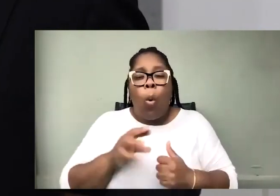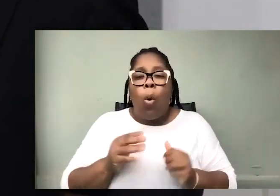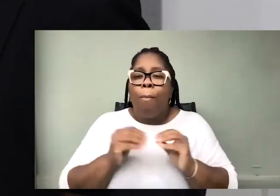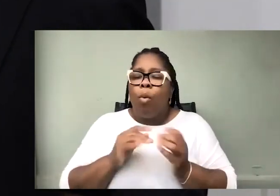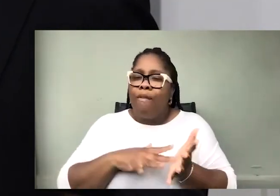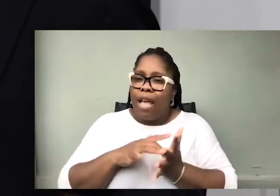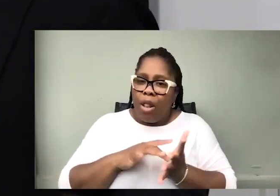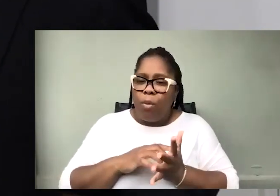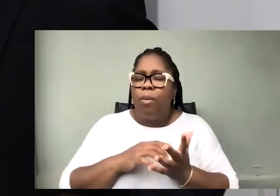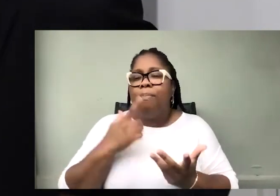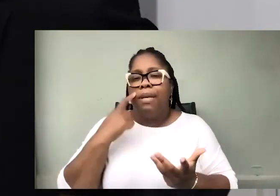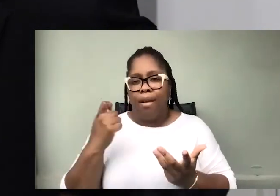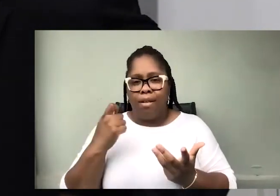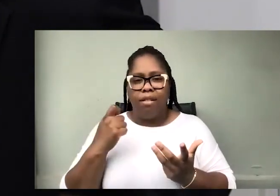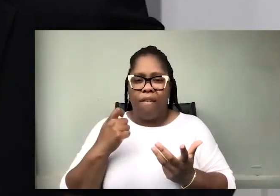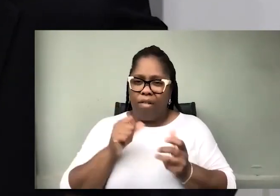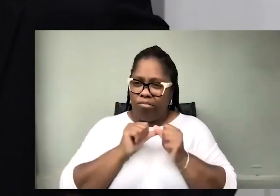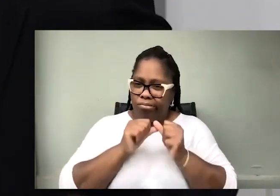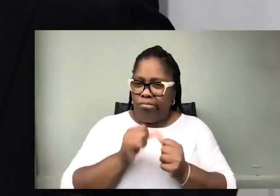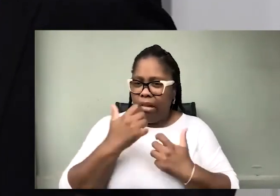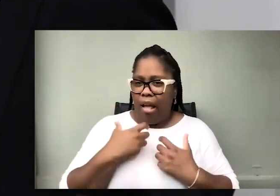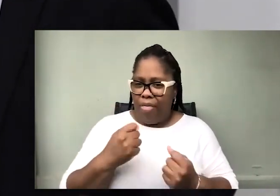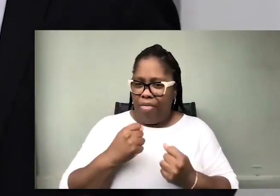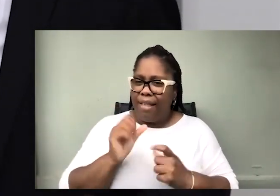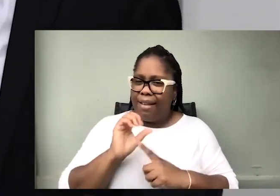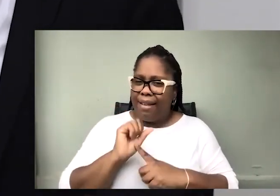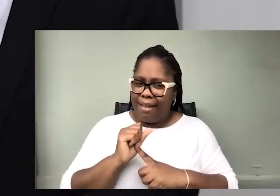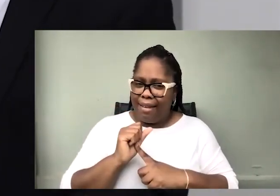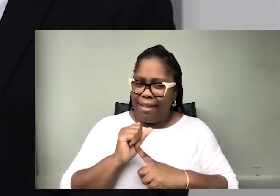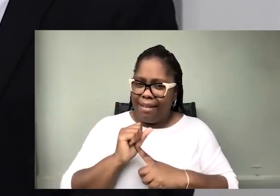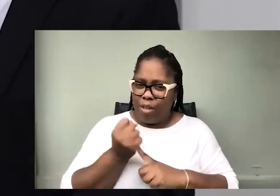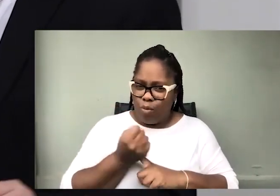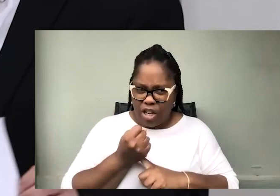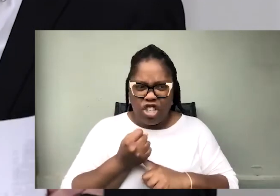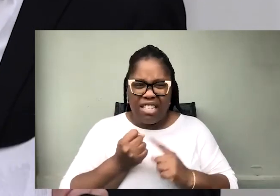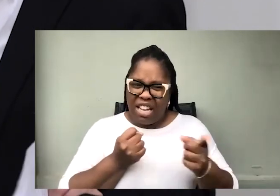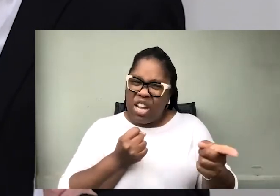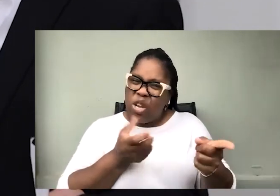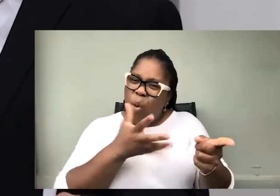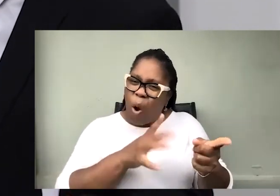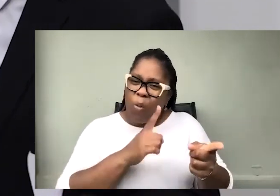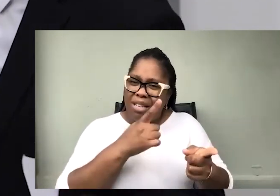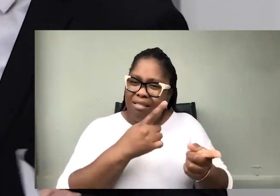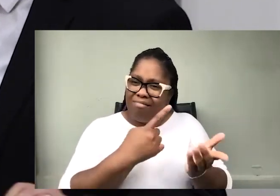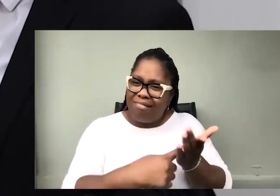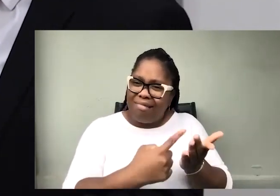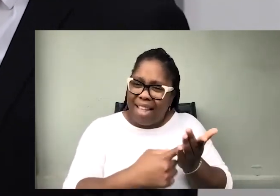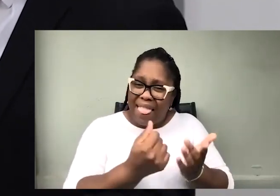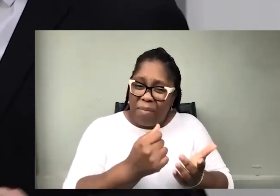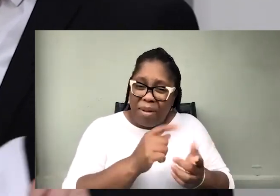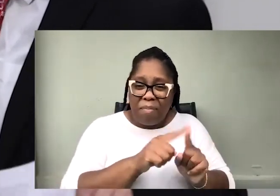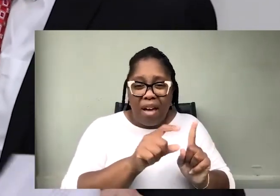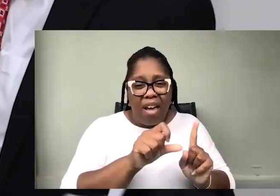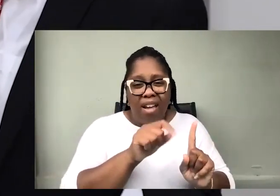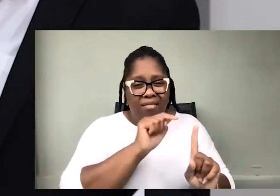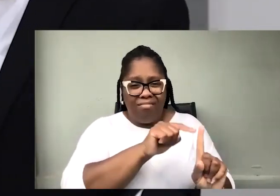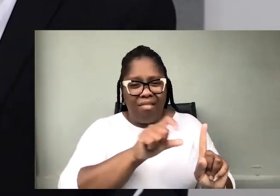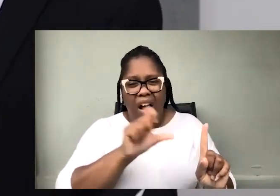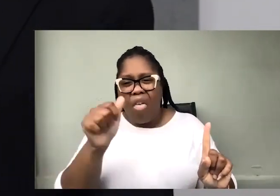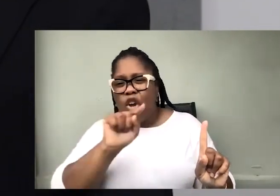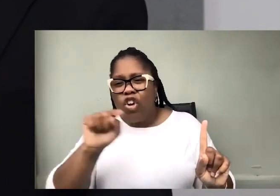to chronic health conditions? And I know, Director Danczak, you kind of touched on that a little bit, but did anybody else have any thoughts on